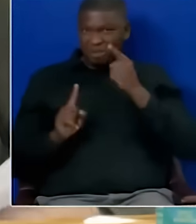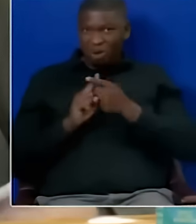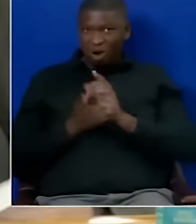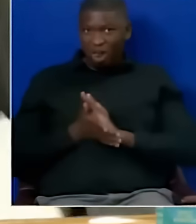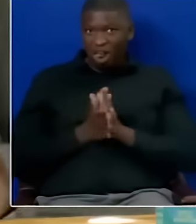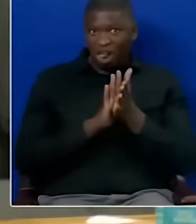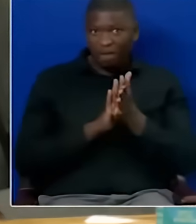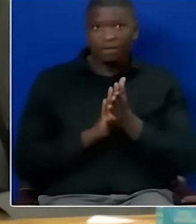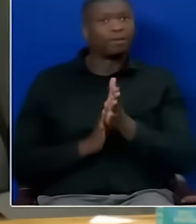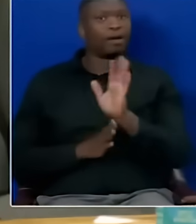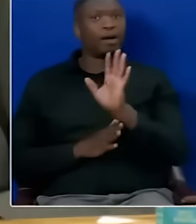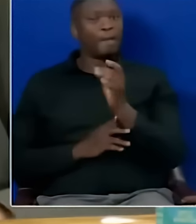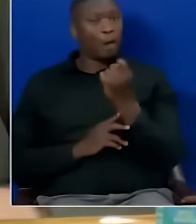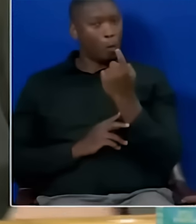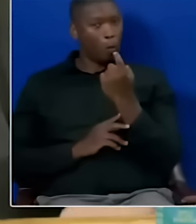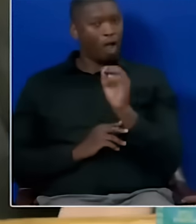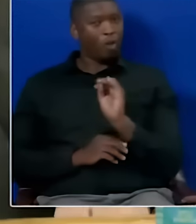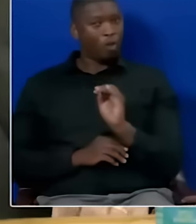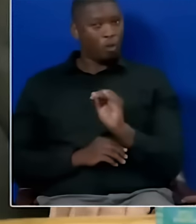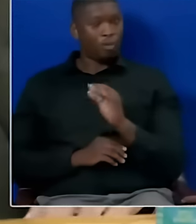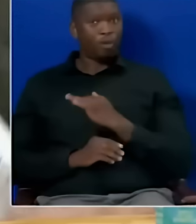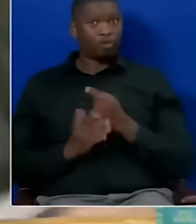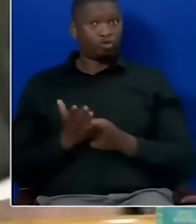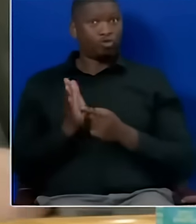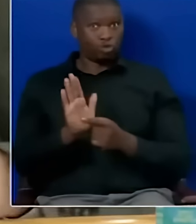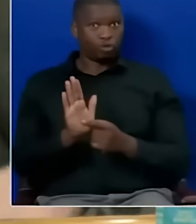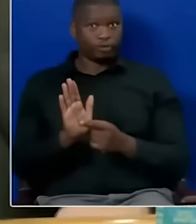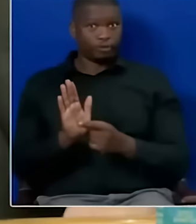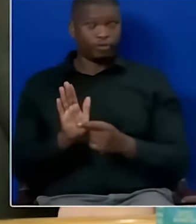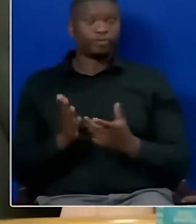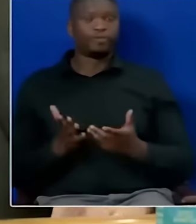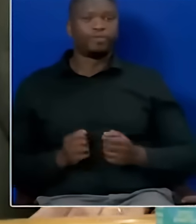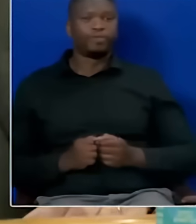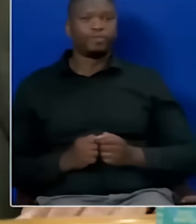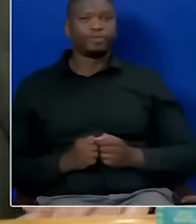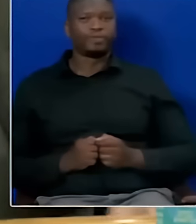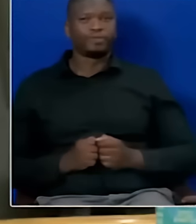of sabotage, and I want to take you to that.